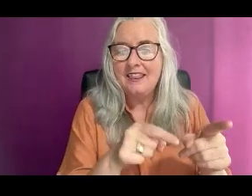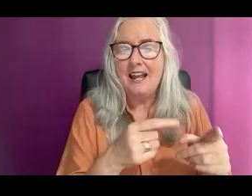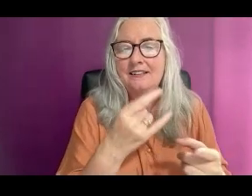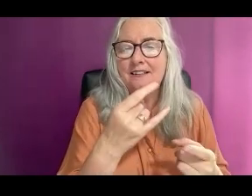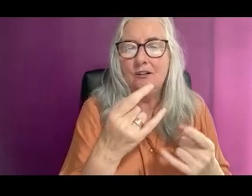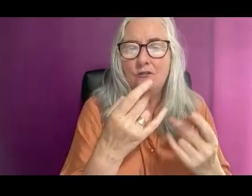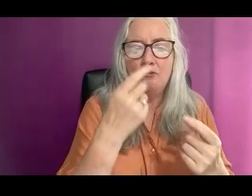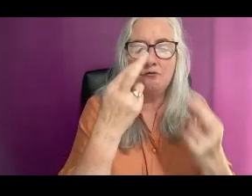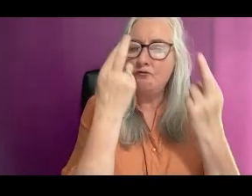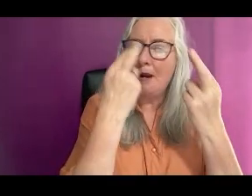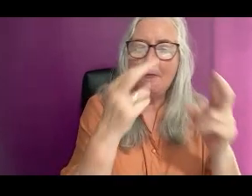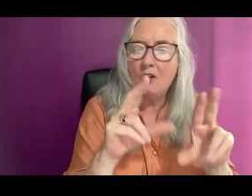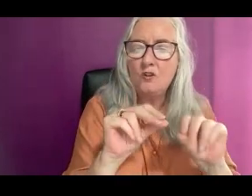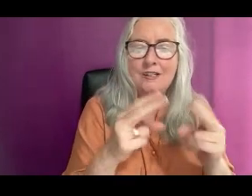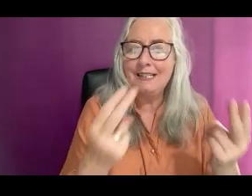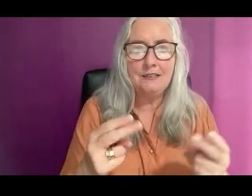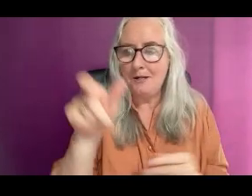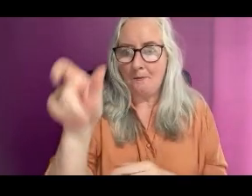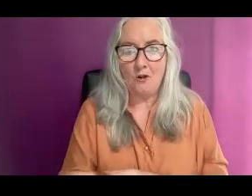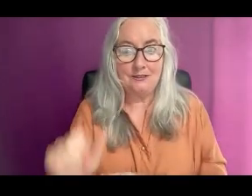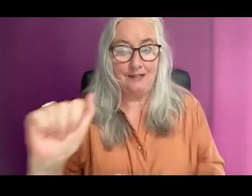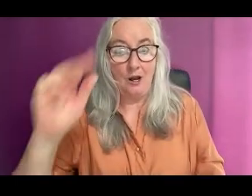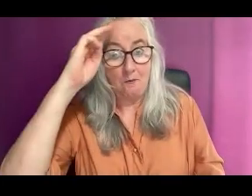be a person's employer.